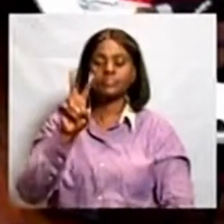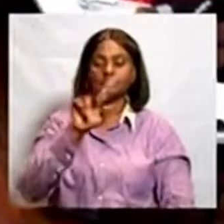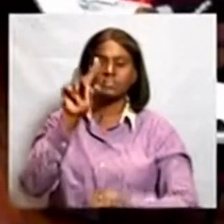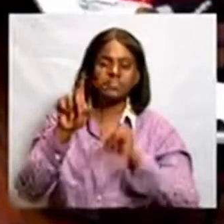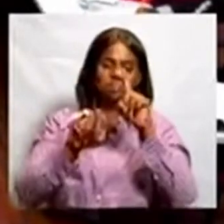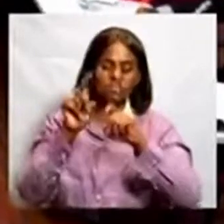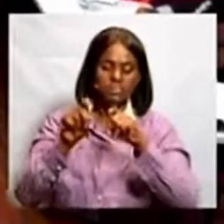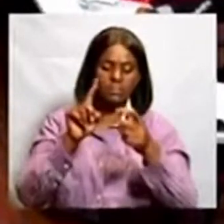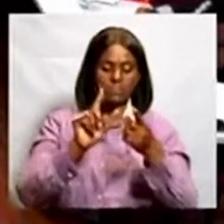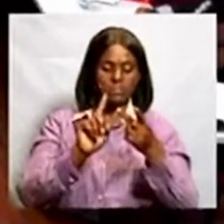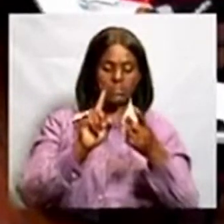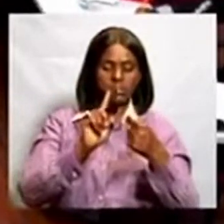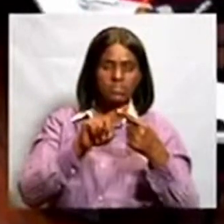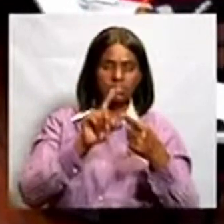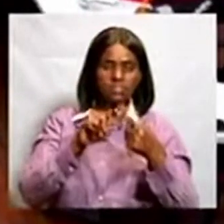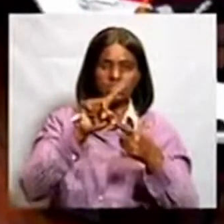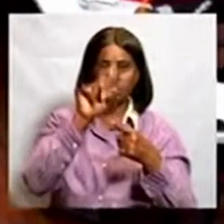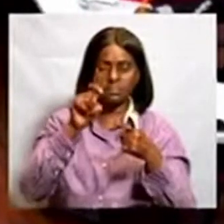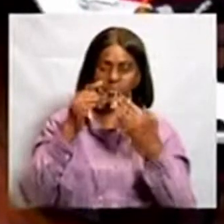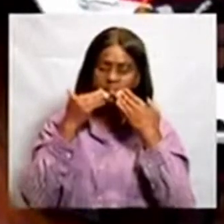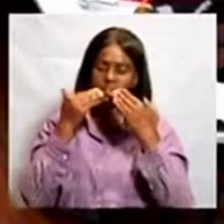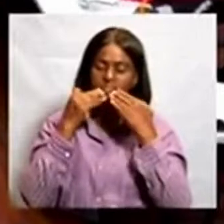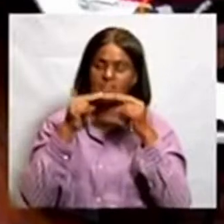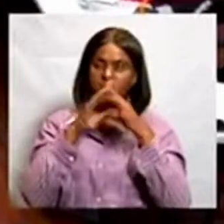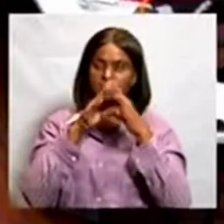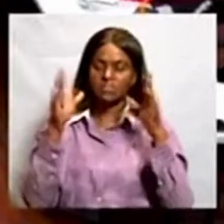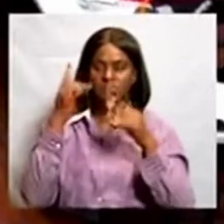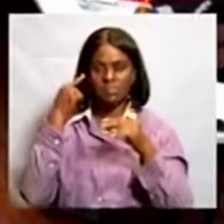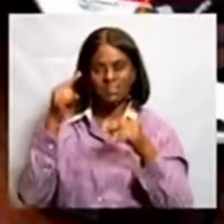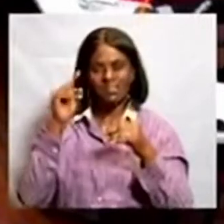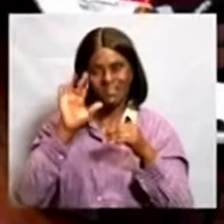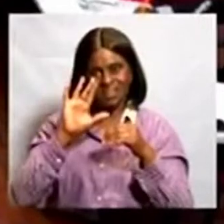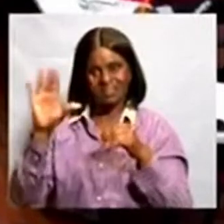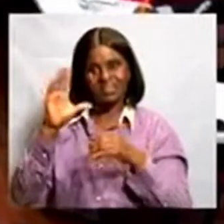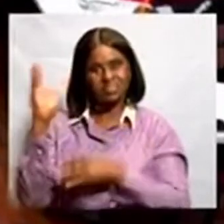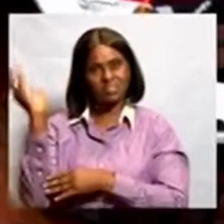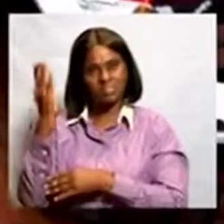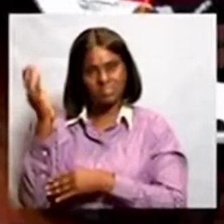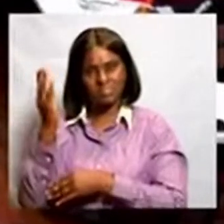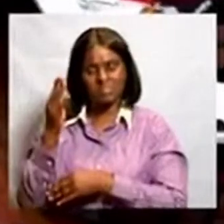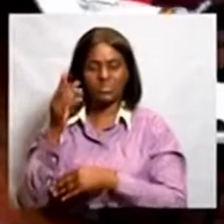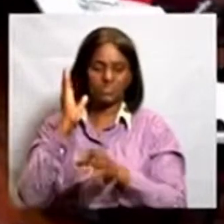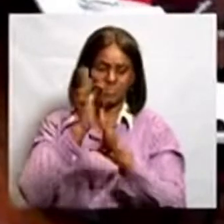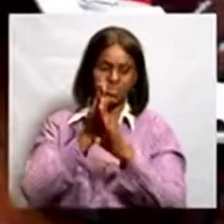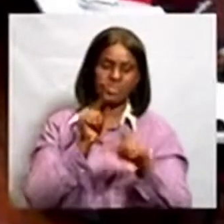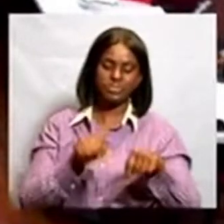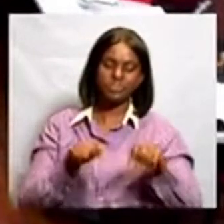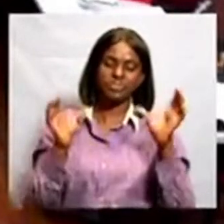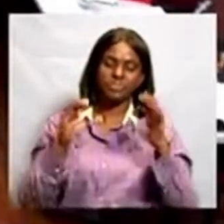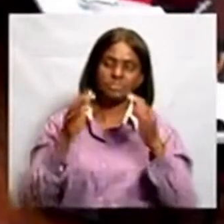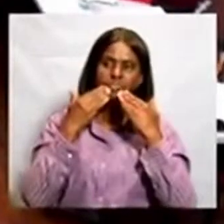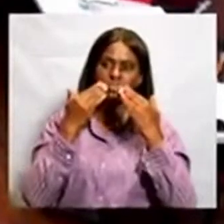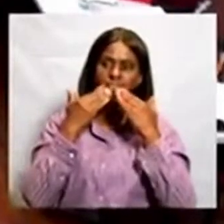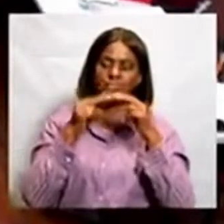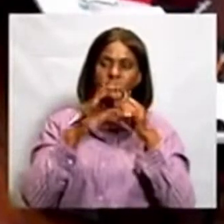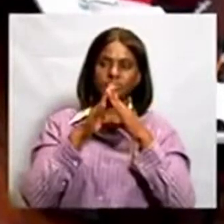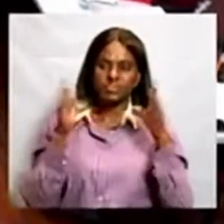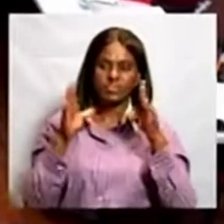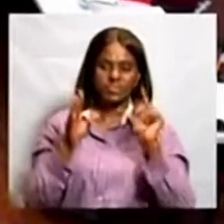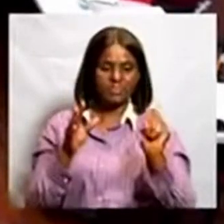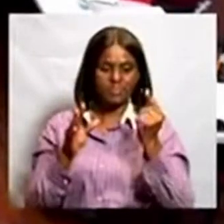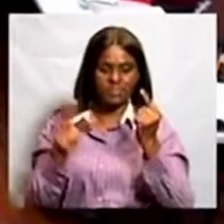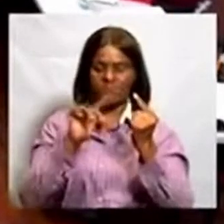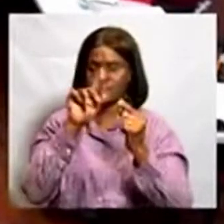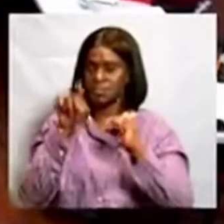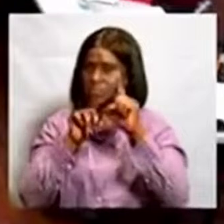questions. The first question first. Thank you very much for your presentation to the committee. The first